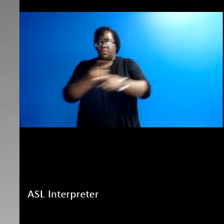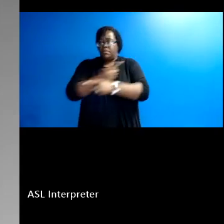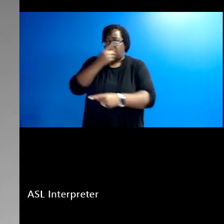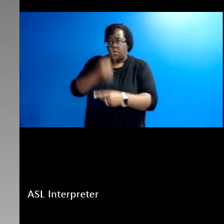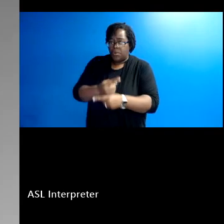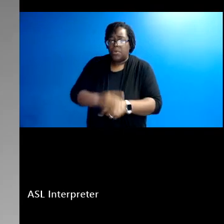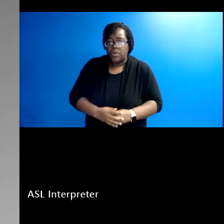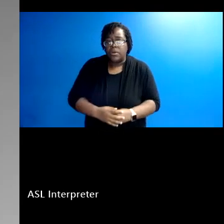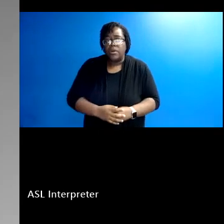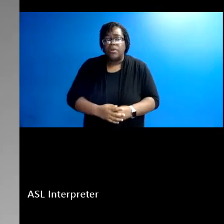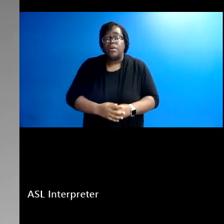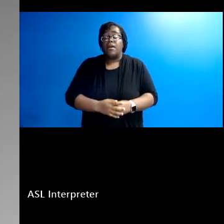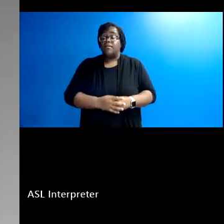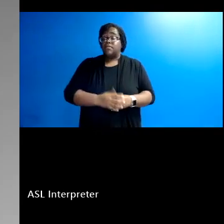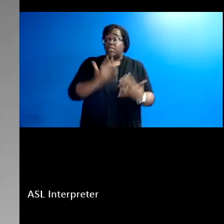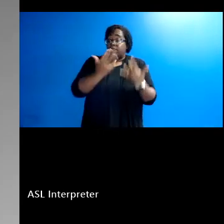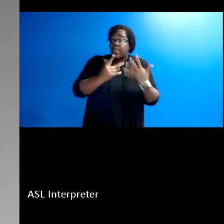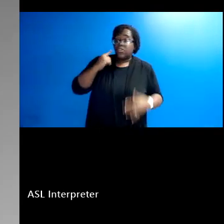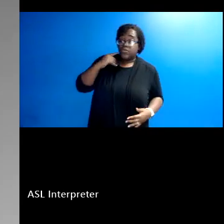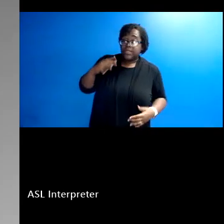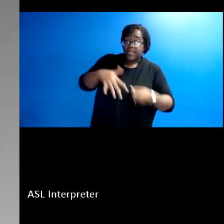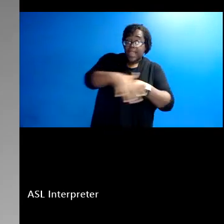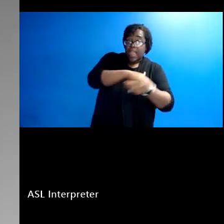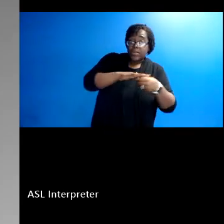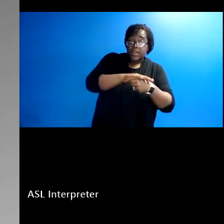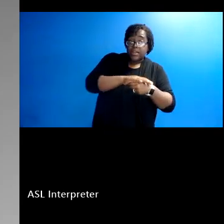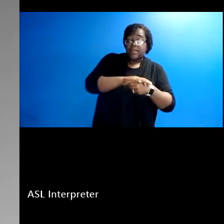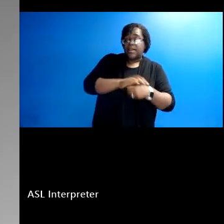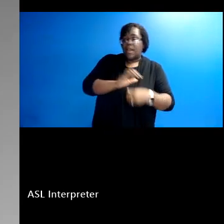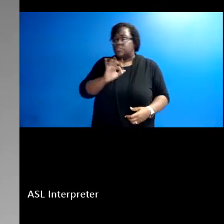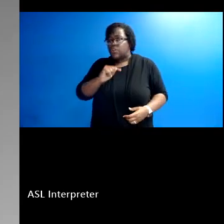at the fire risk areas, where our circuits were, fuel